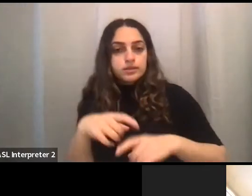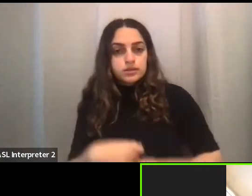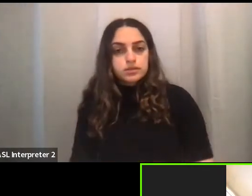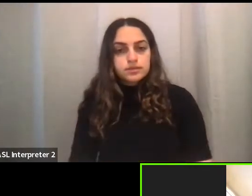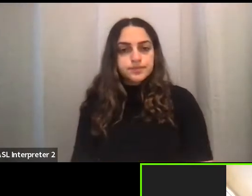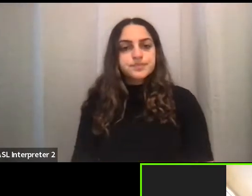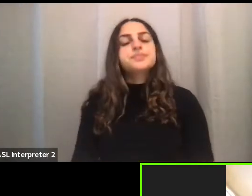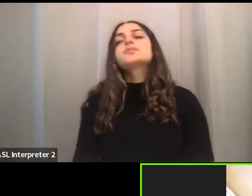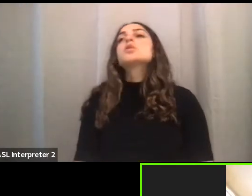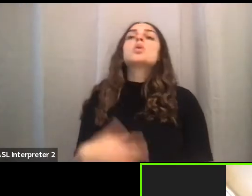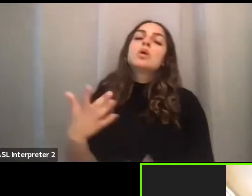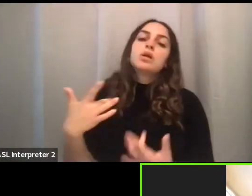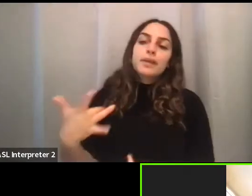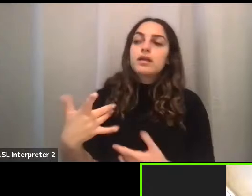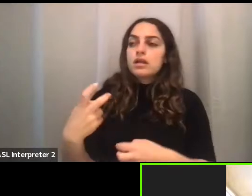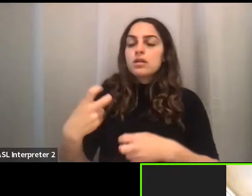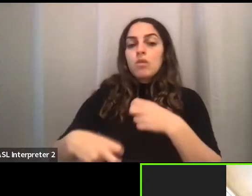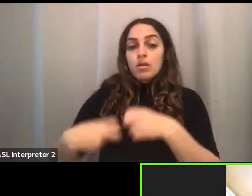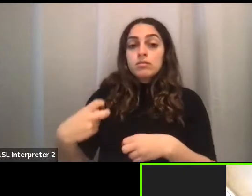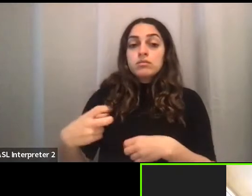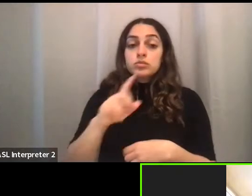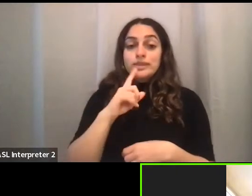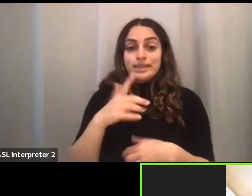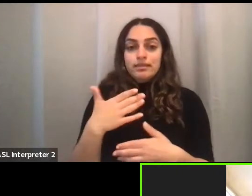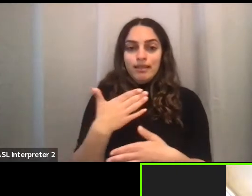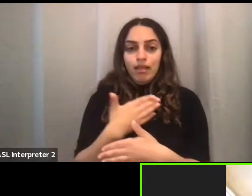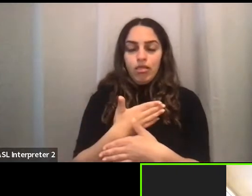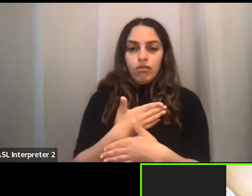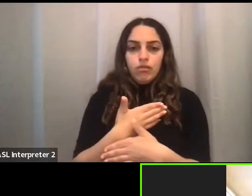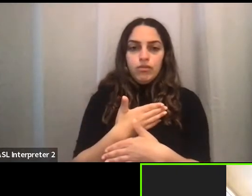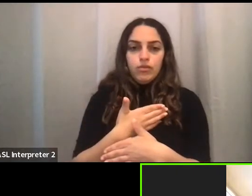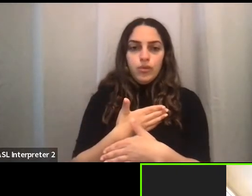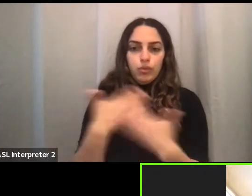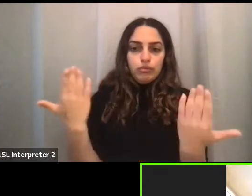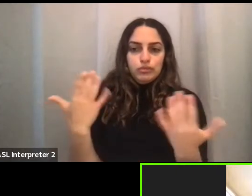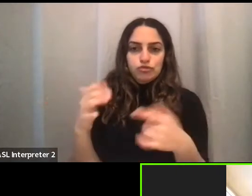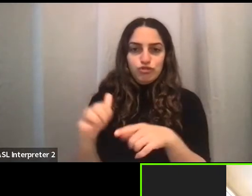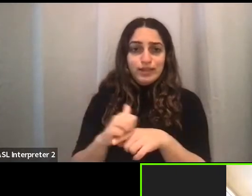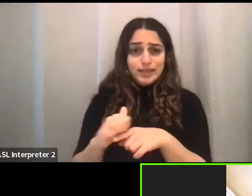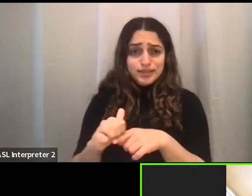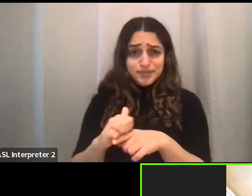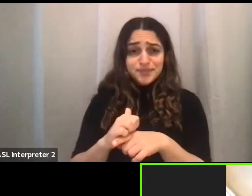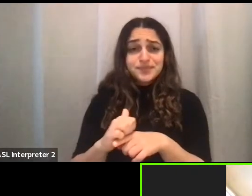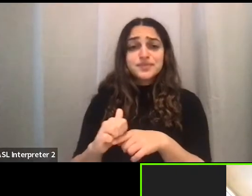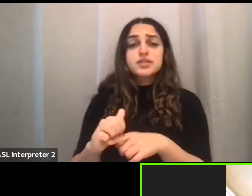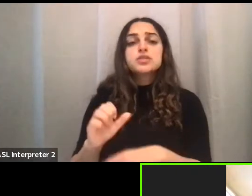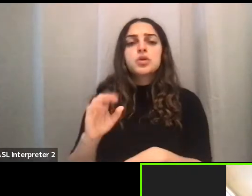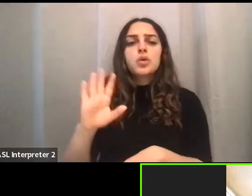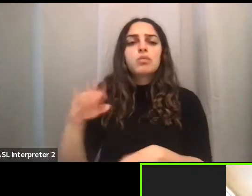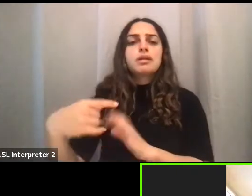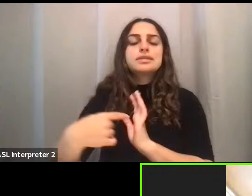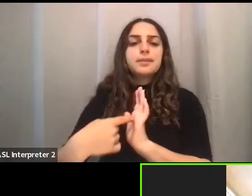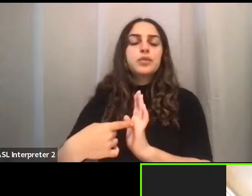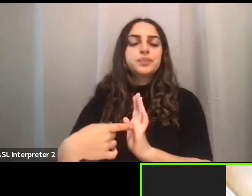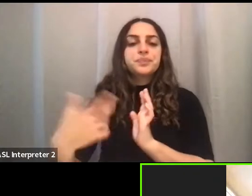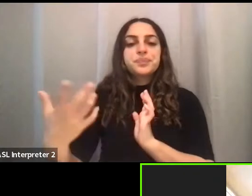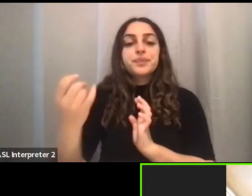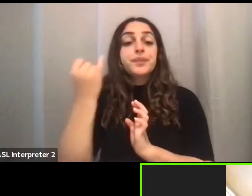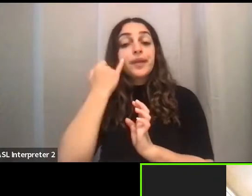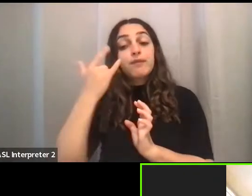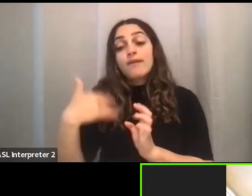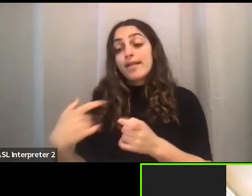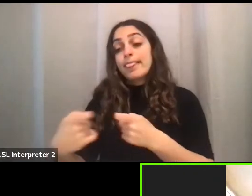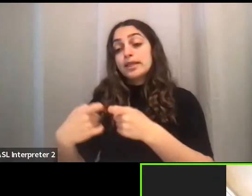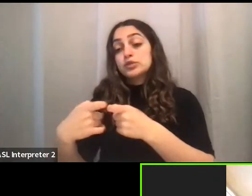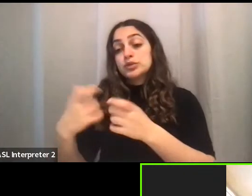well usually the problem basically is is the lack the lack of thereof training so i'll give you an example say for instance you got electrician